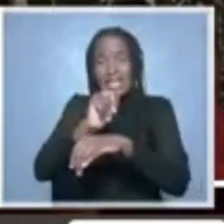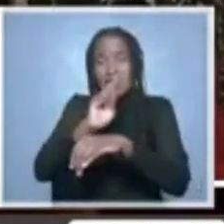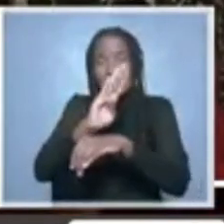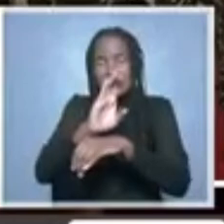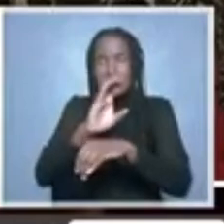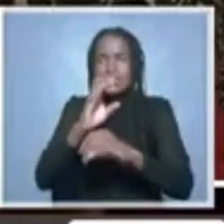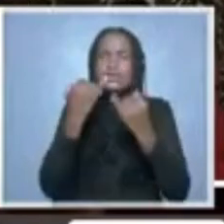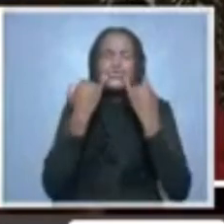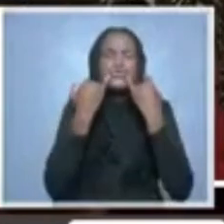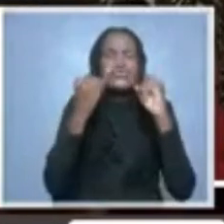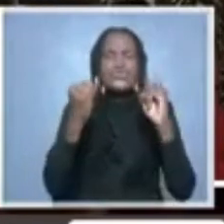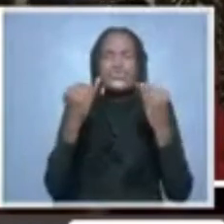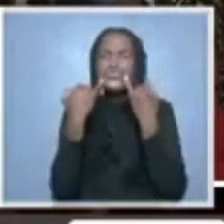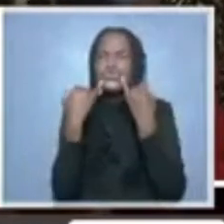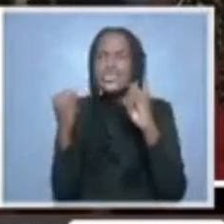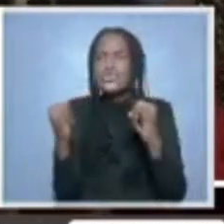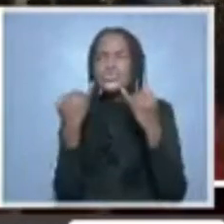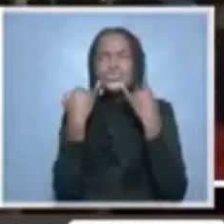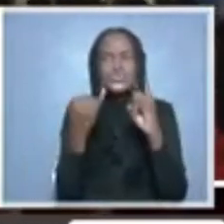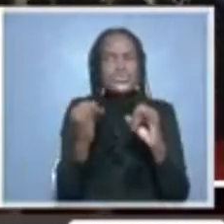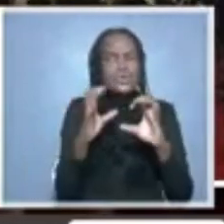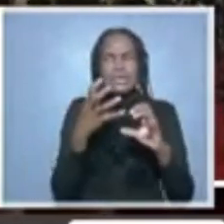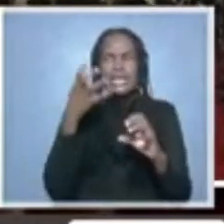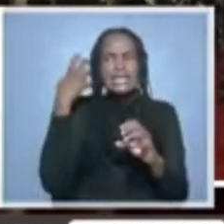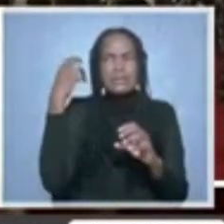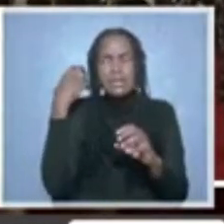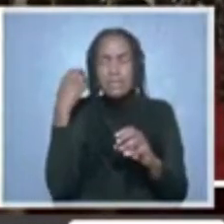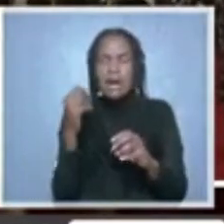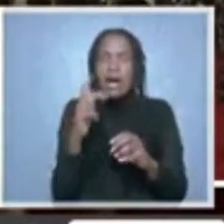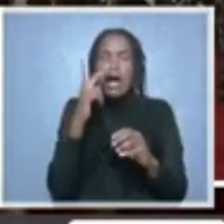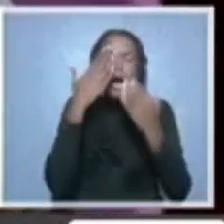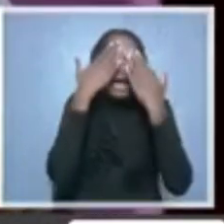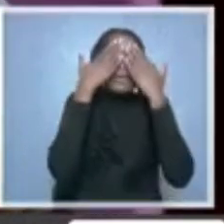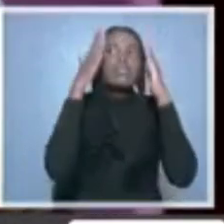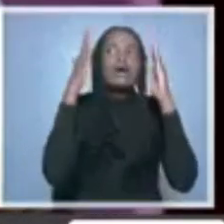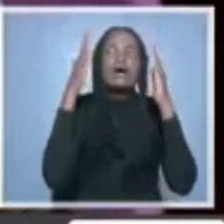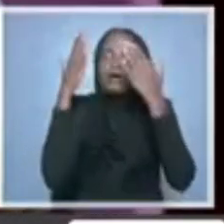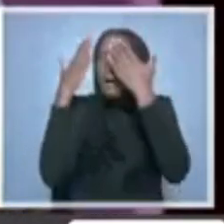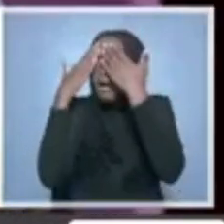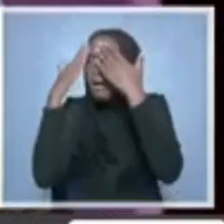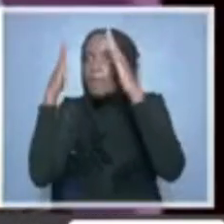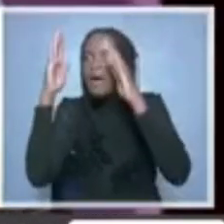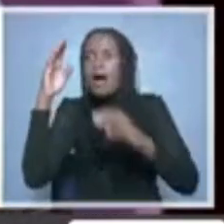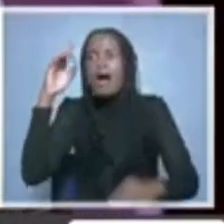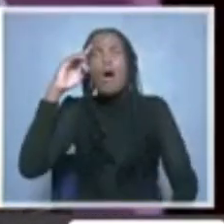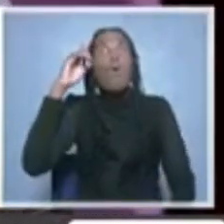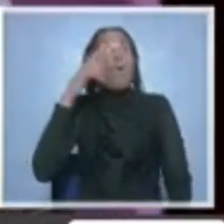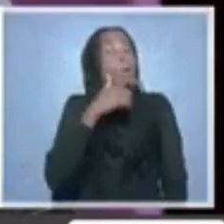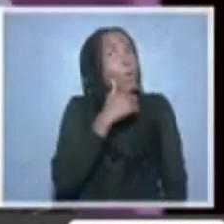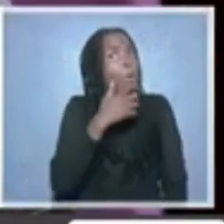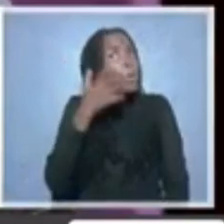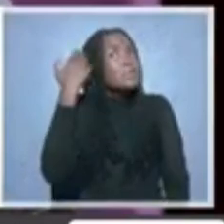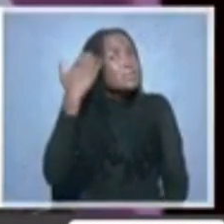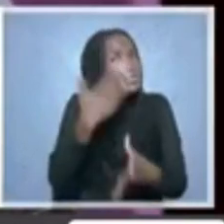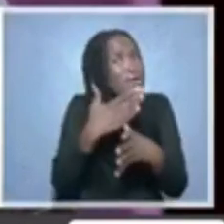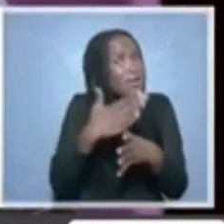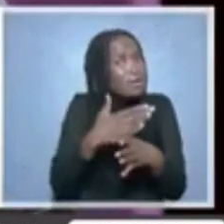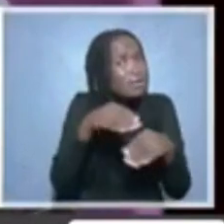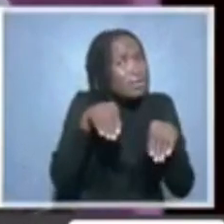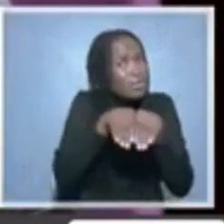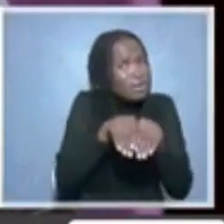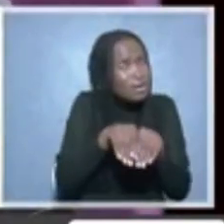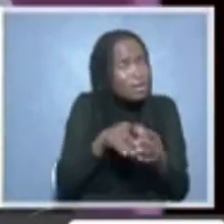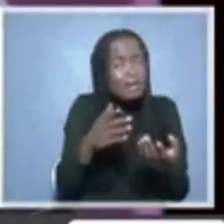this. Other people were telling his story. Other people came to testify. Other people came to